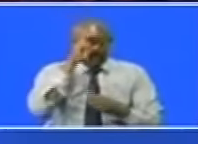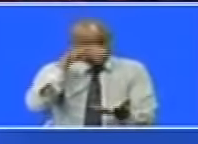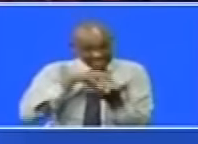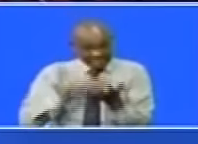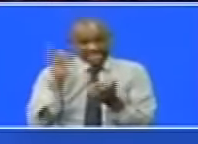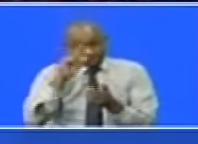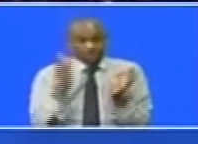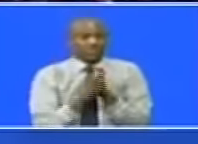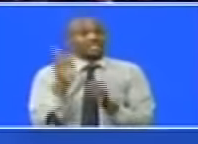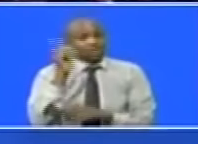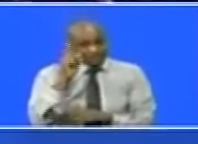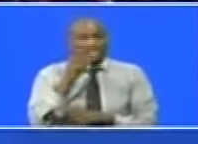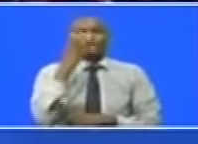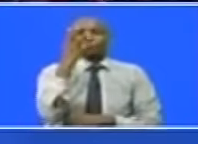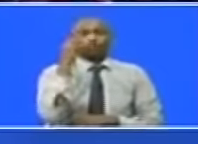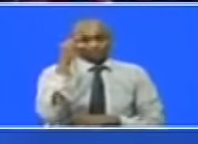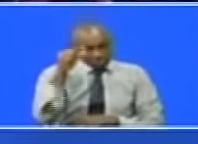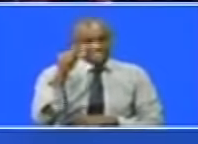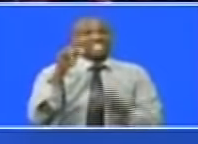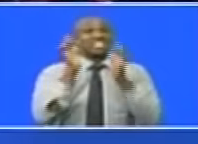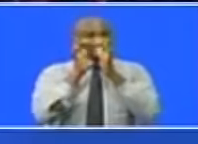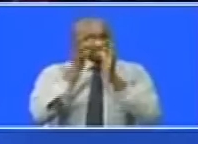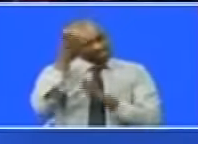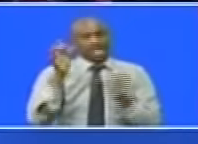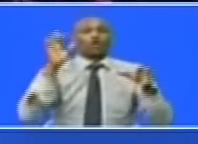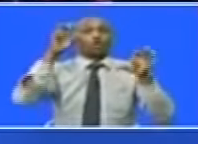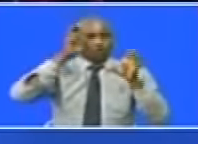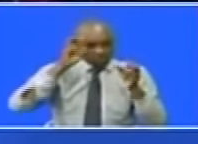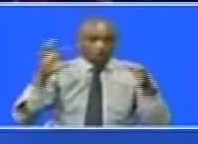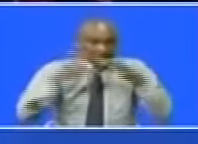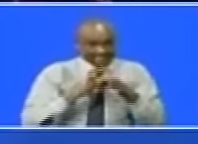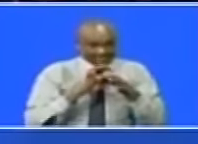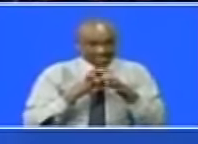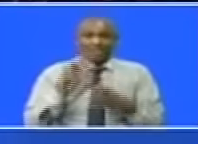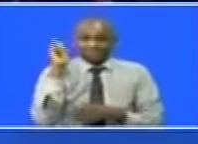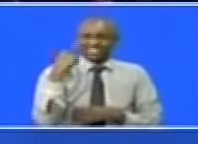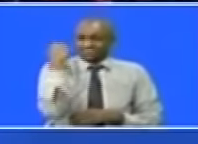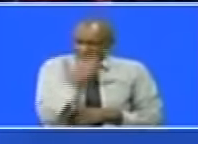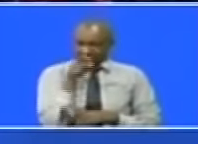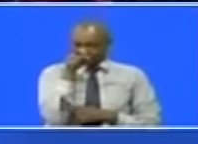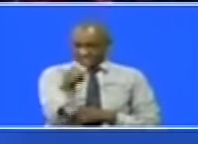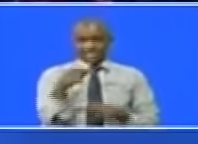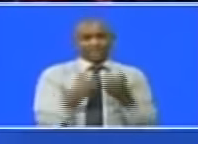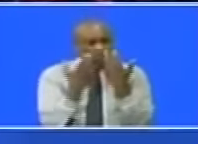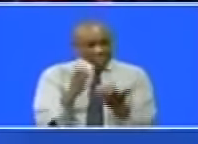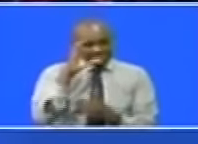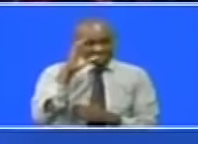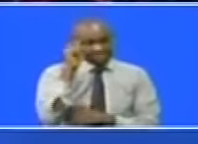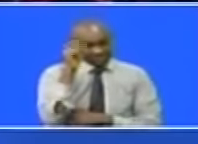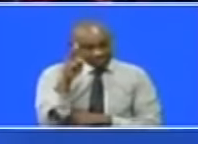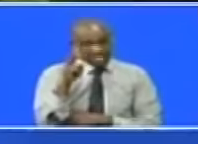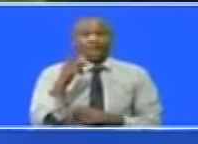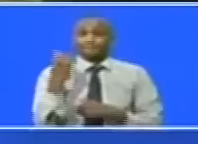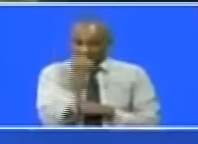to high-speed 4G internet to ease communication. The first phase of the surveillance system went live in May